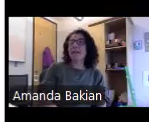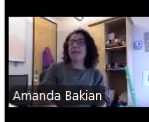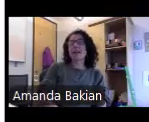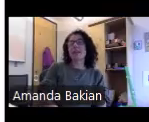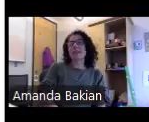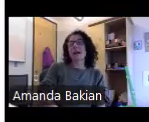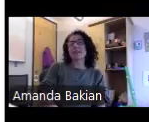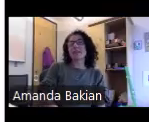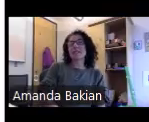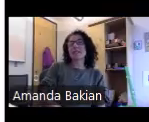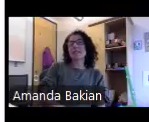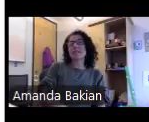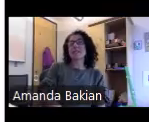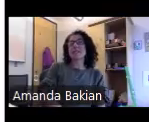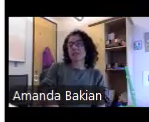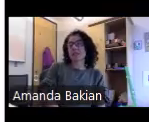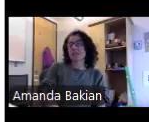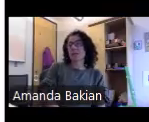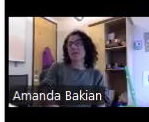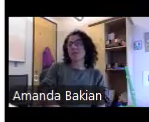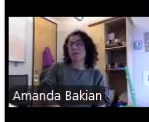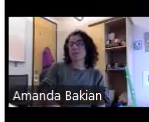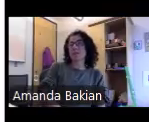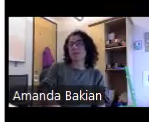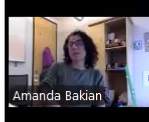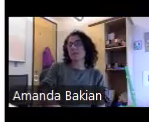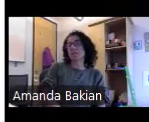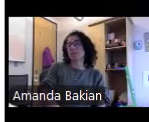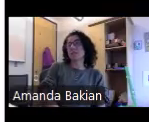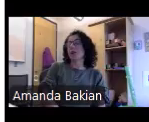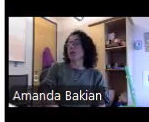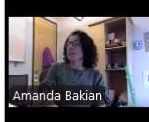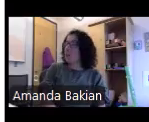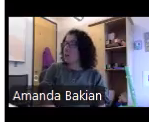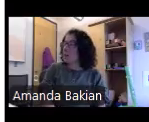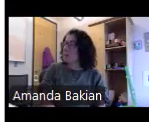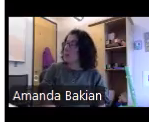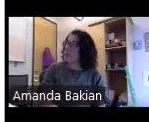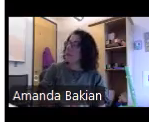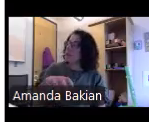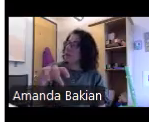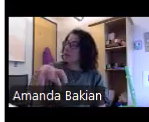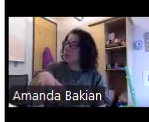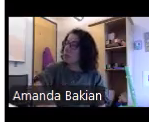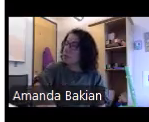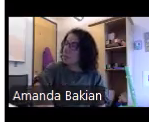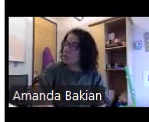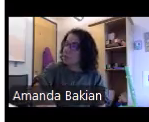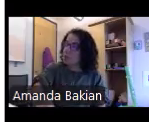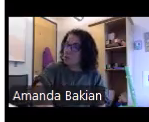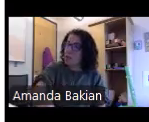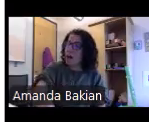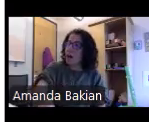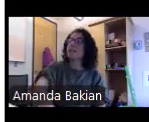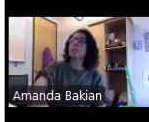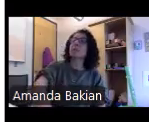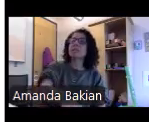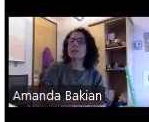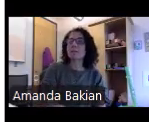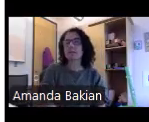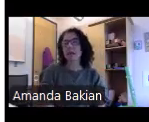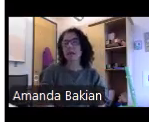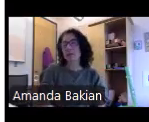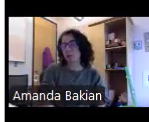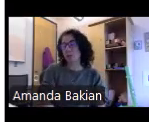Disabilities, and then the CDC's Autism and Developmental Disabilities Monitoring Network, that we have a local site here in Utah